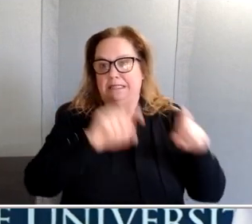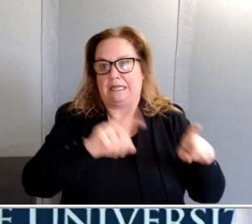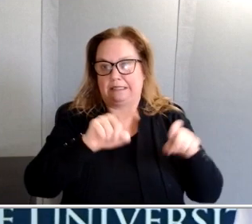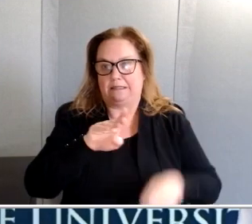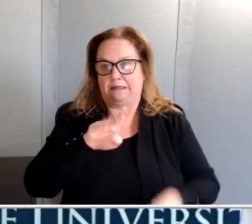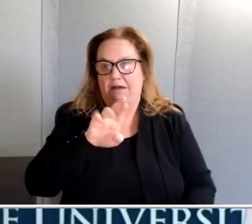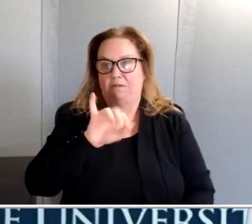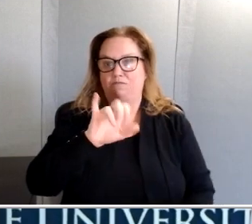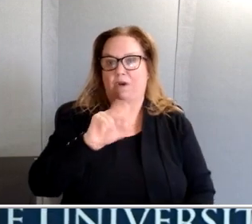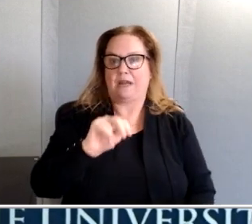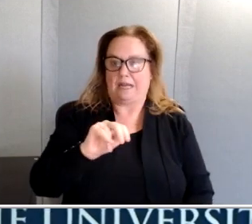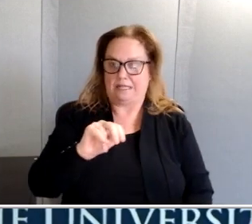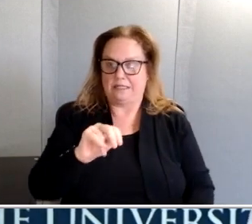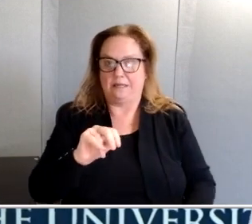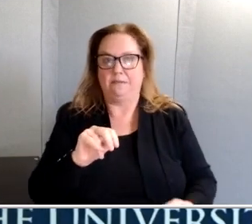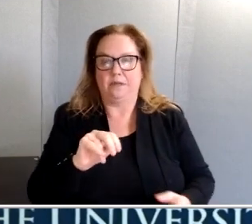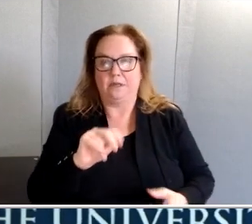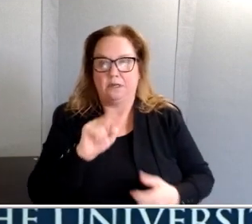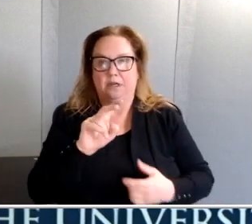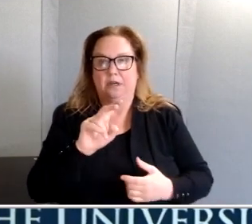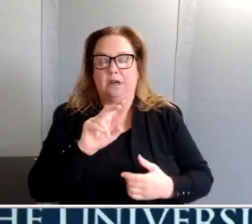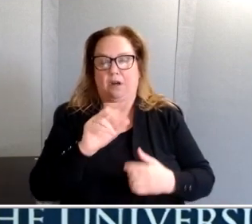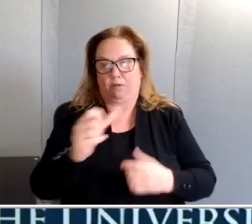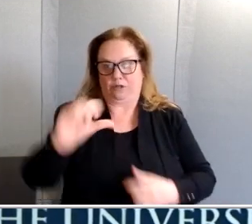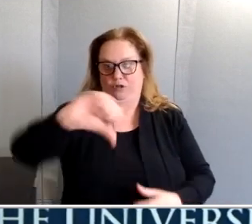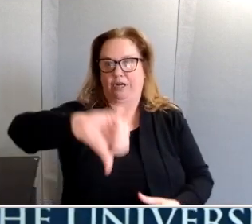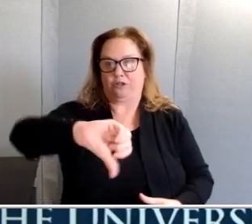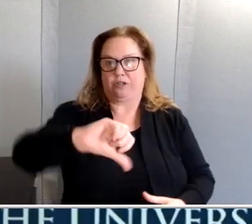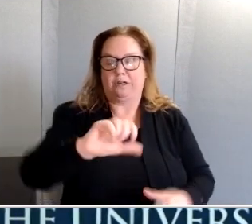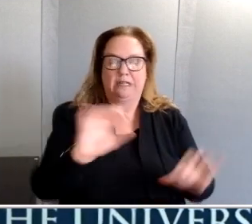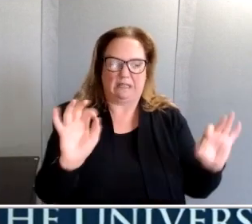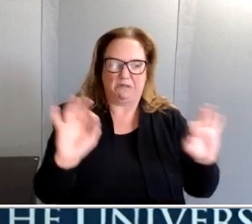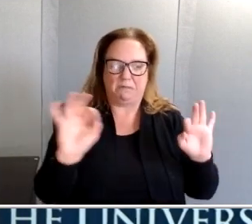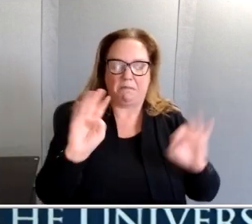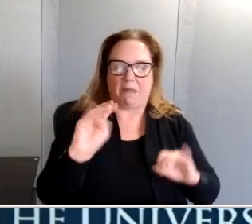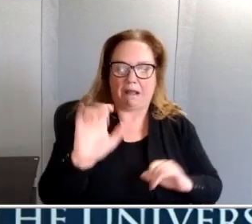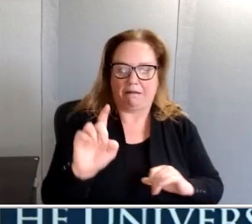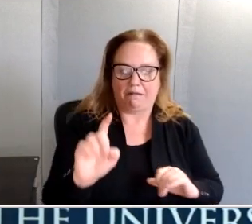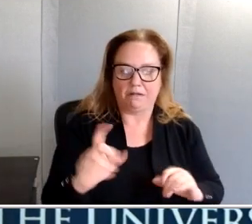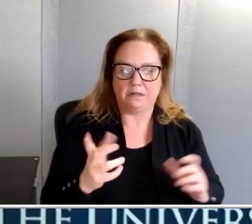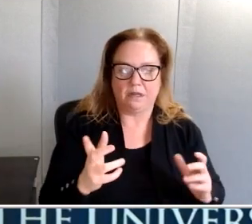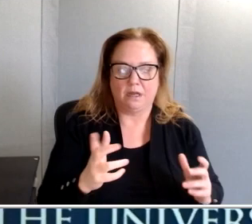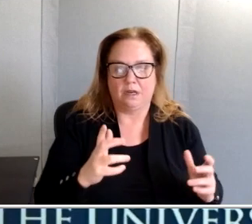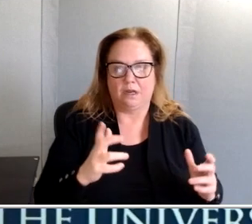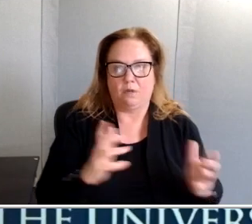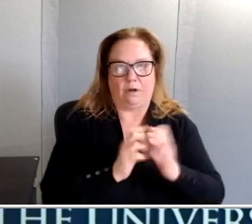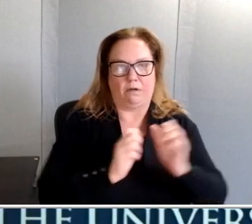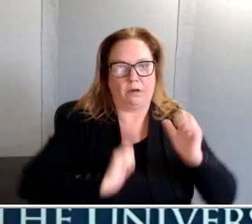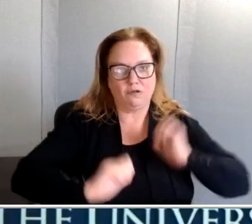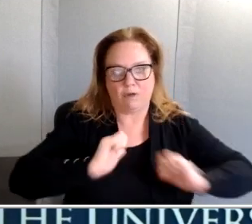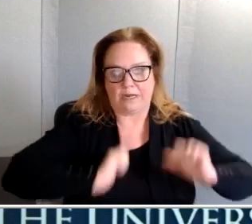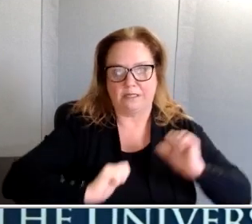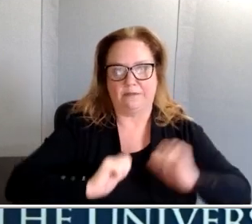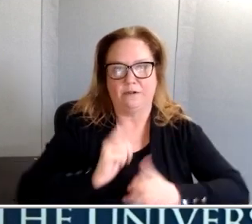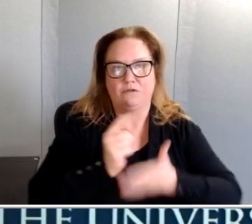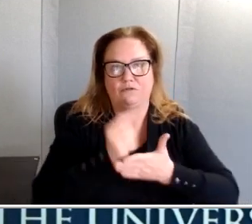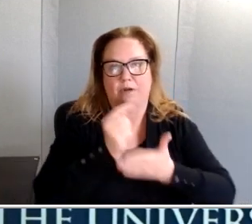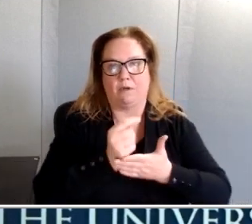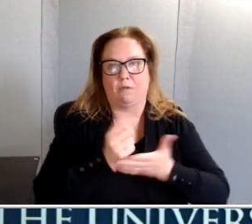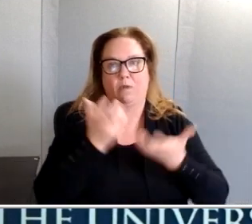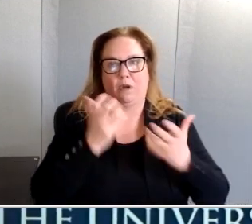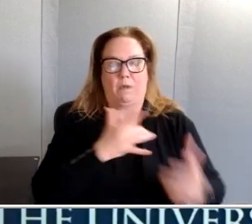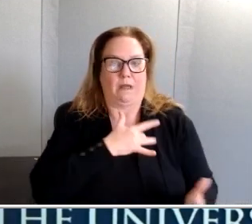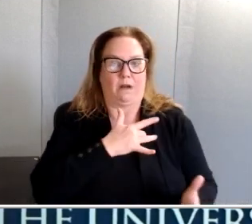some episodes of grade 2R rejection, which, like he said, was mild. And we're very aggressive in treating that, so because we don't want that heart to have